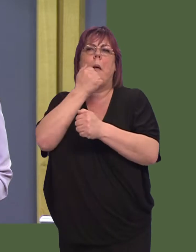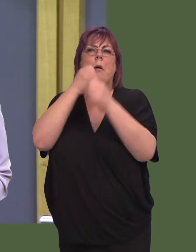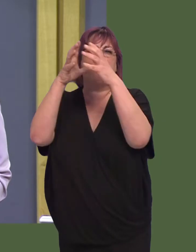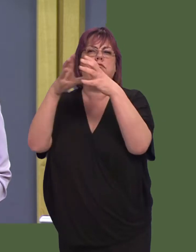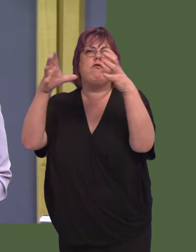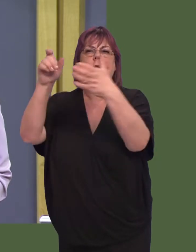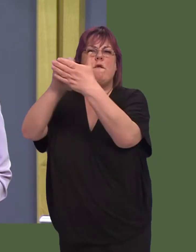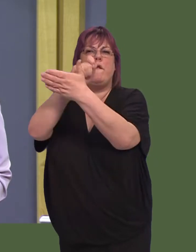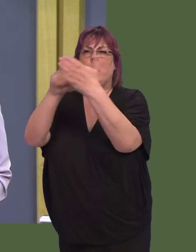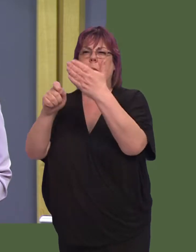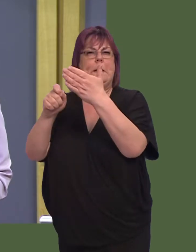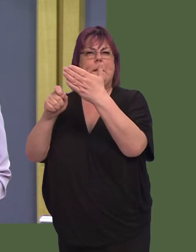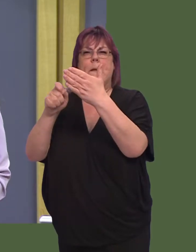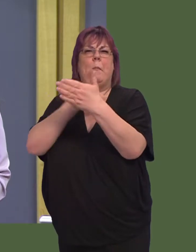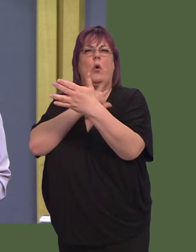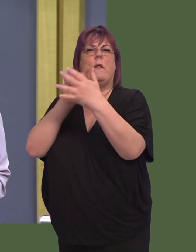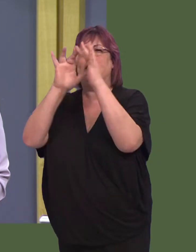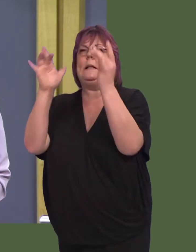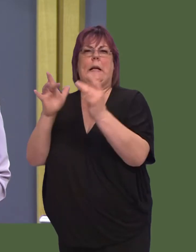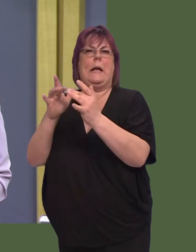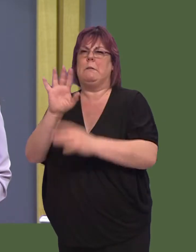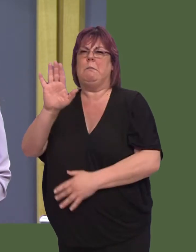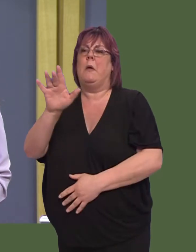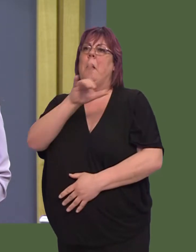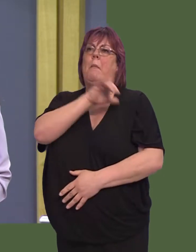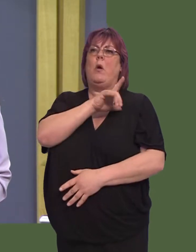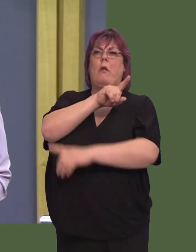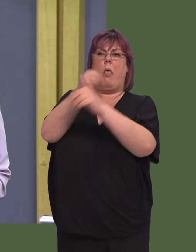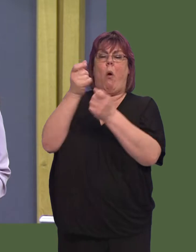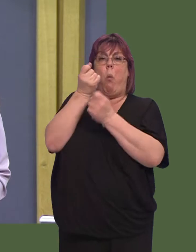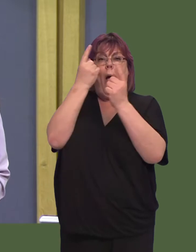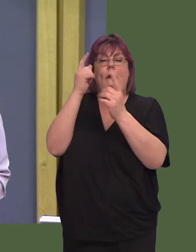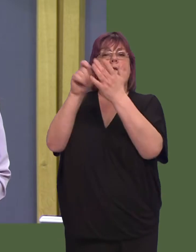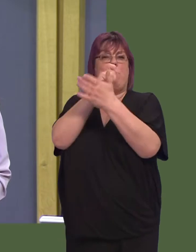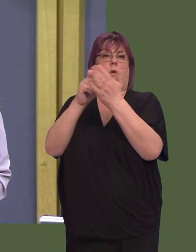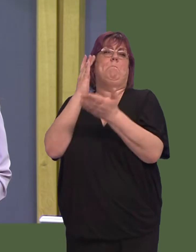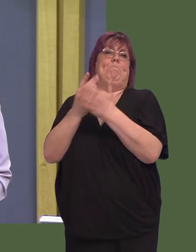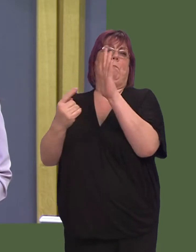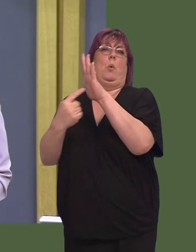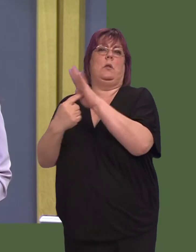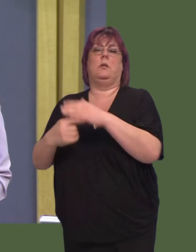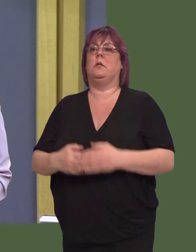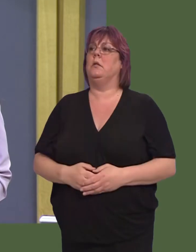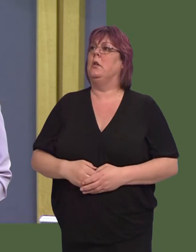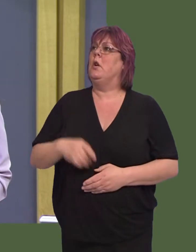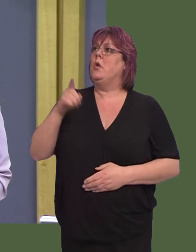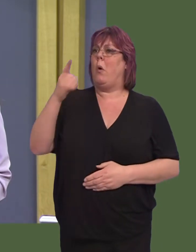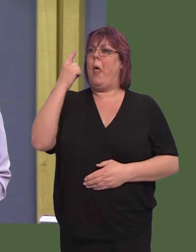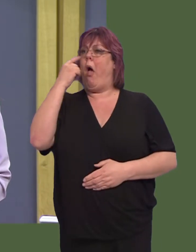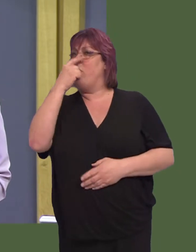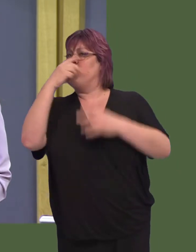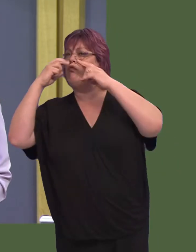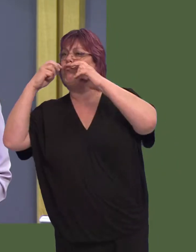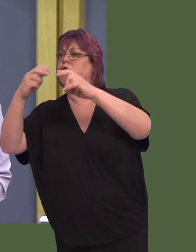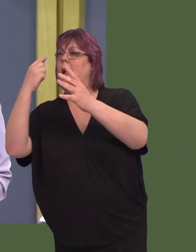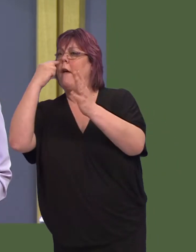participation. Instead, it was noted that we need to emphasise why voting is important. What are the First Minister's reflections on this evidence, and how